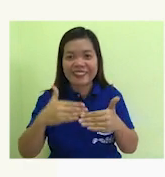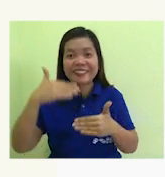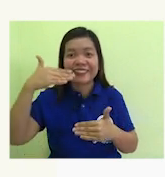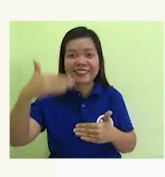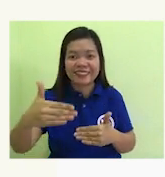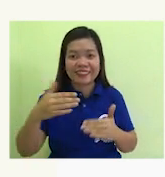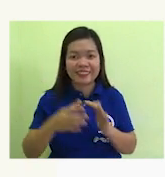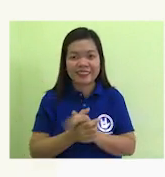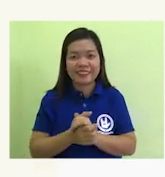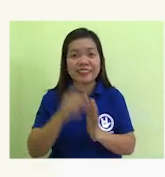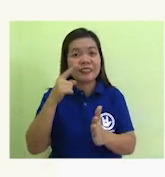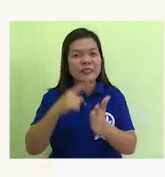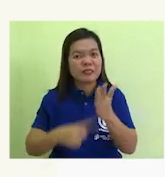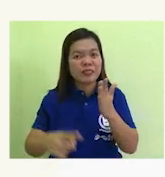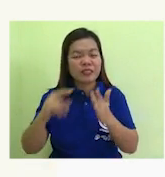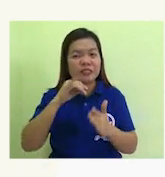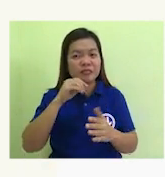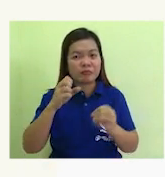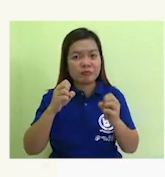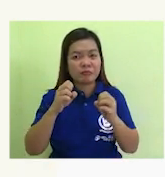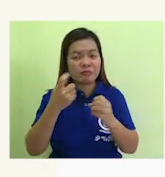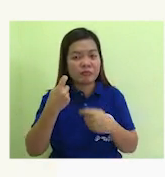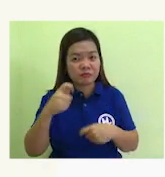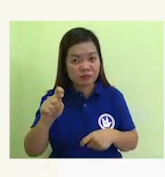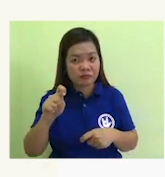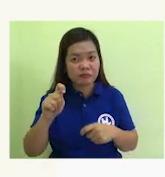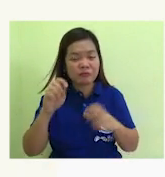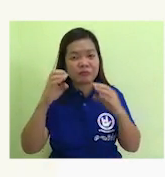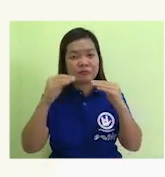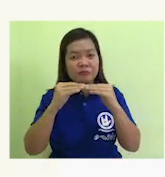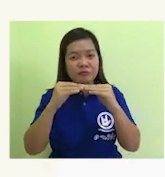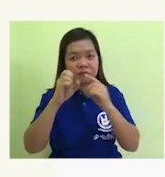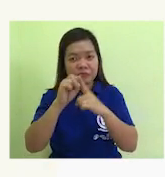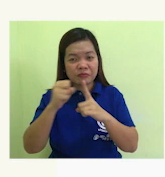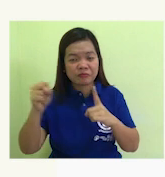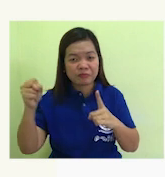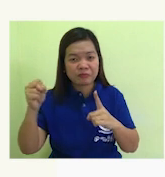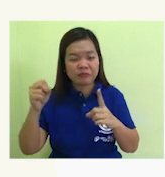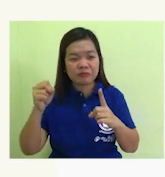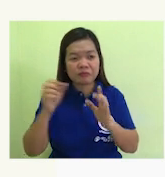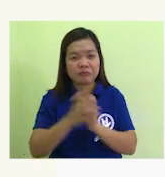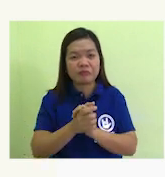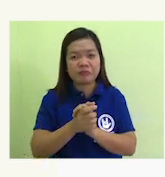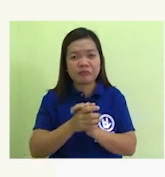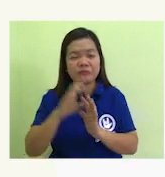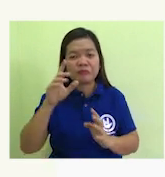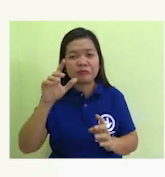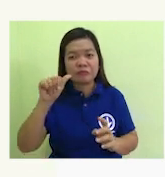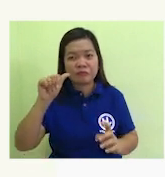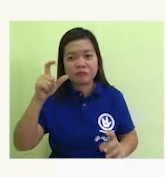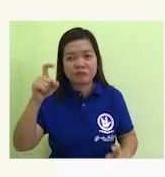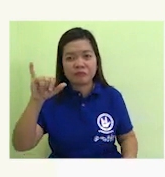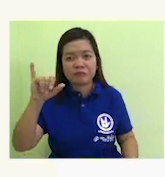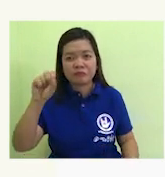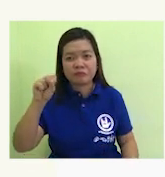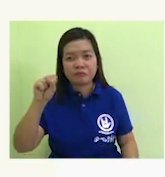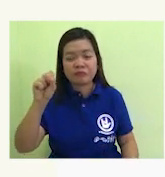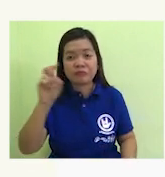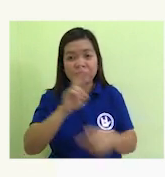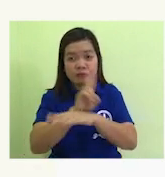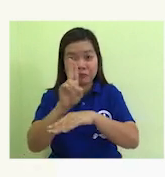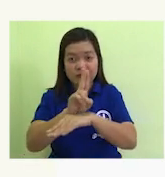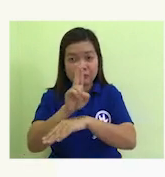Next, what is the equation of the axis of symmetry using x equals negative